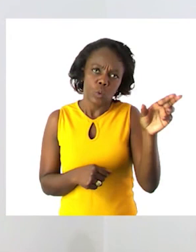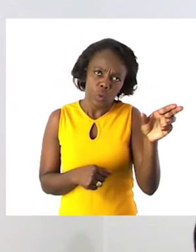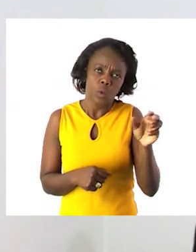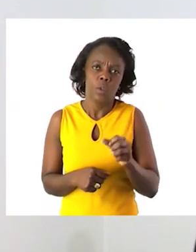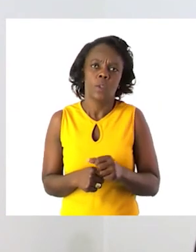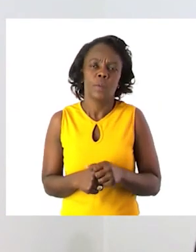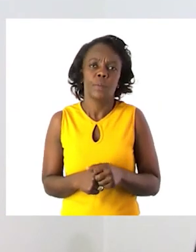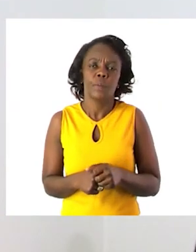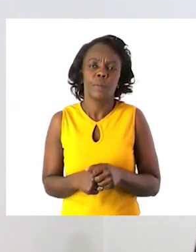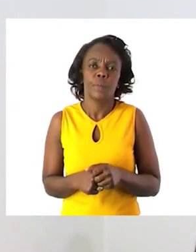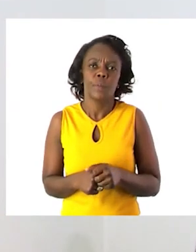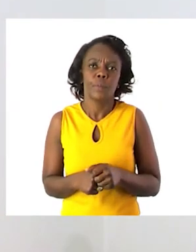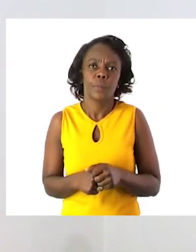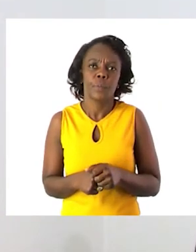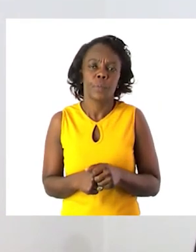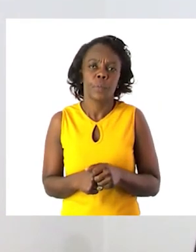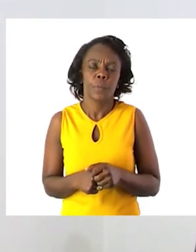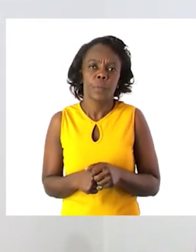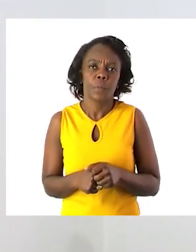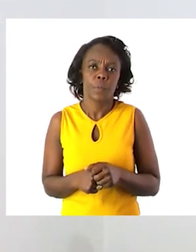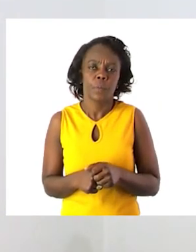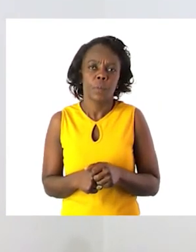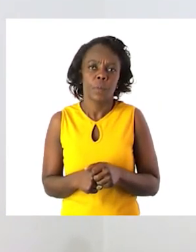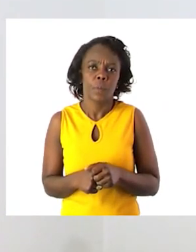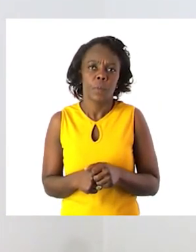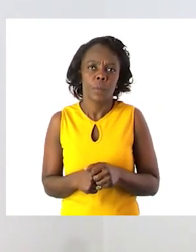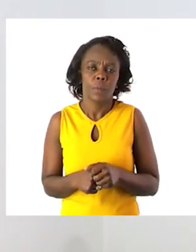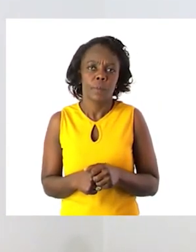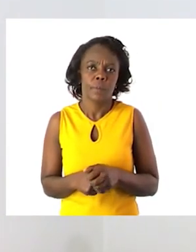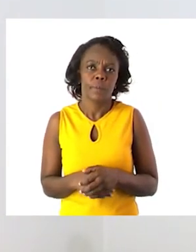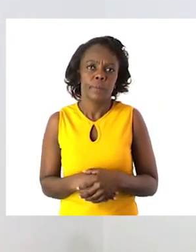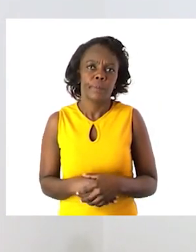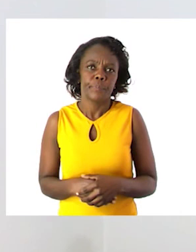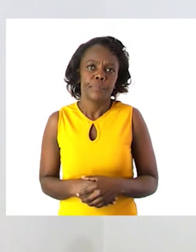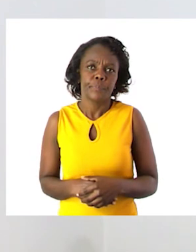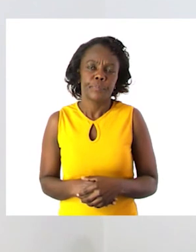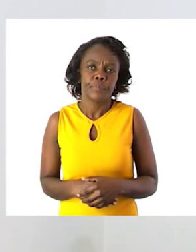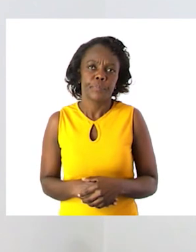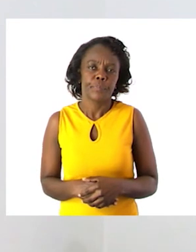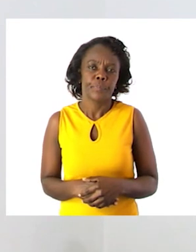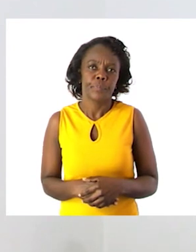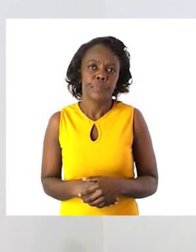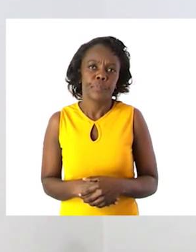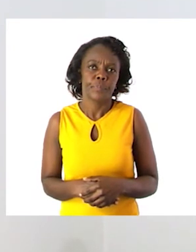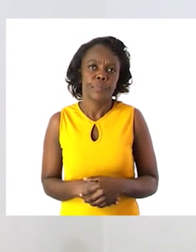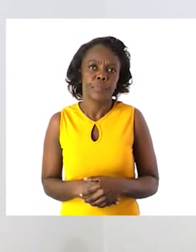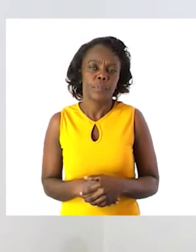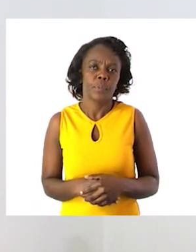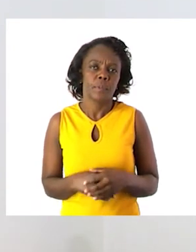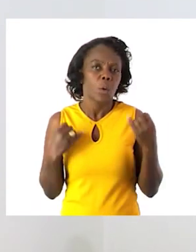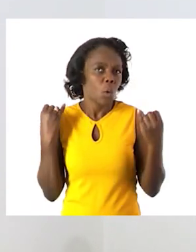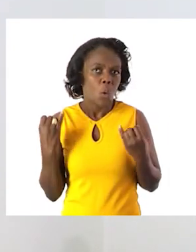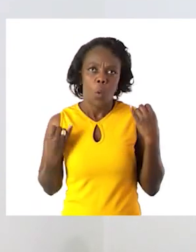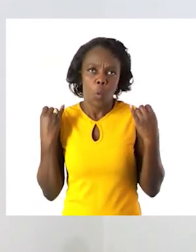ch. Those are the two sounds that we did. Thank you very much. And I hope you have enjoyed the